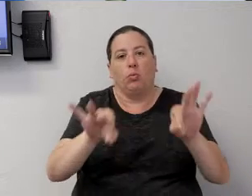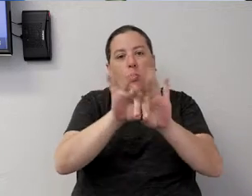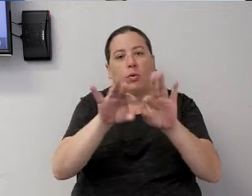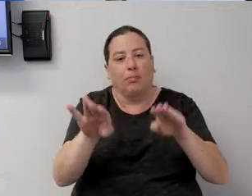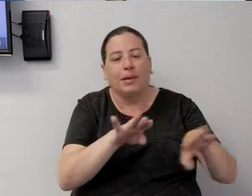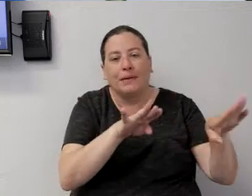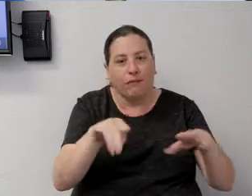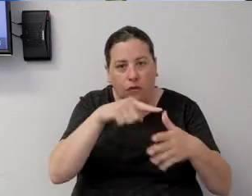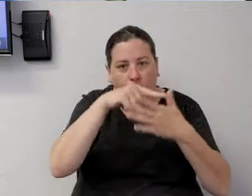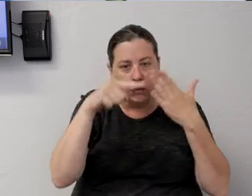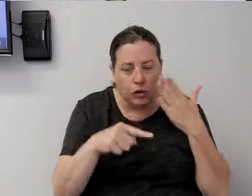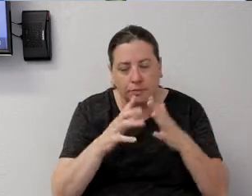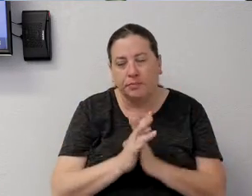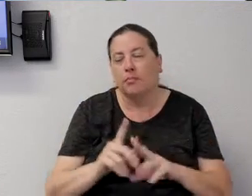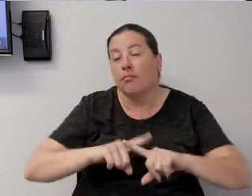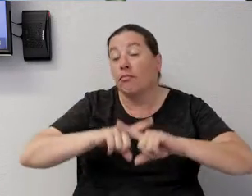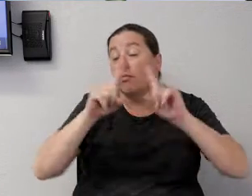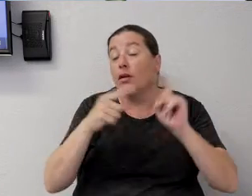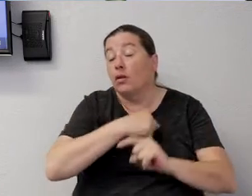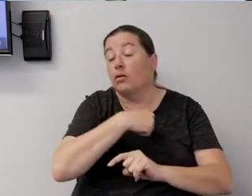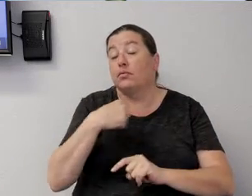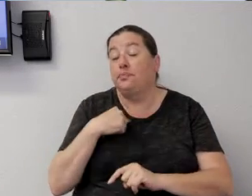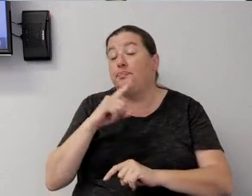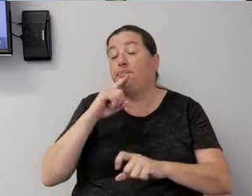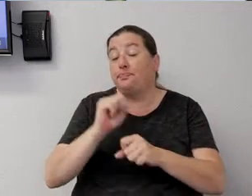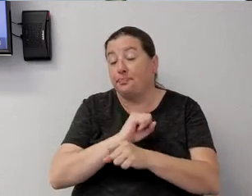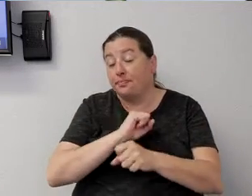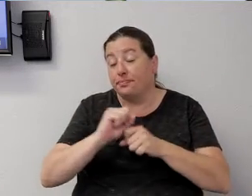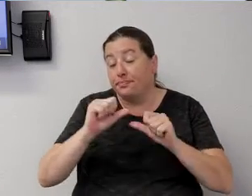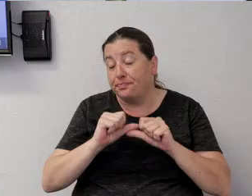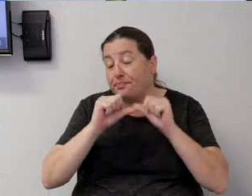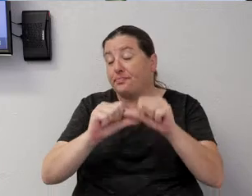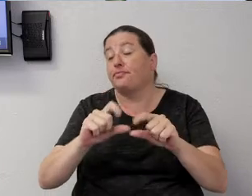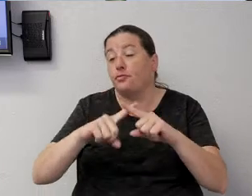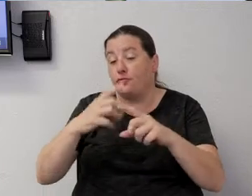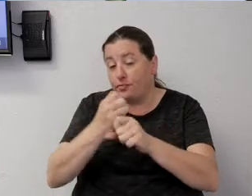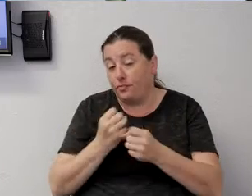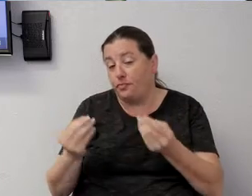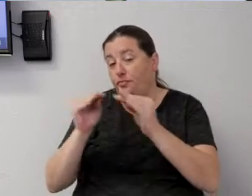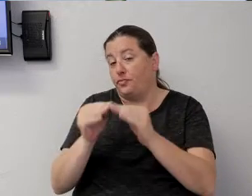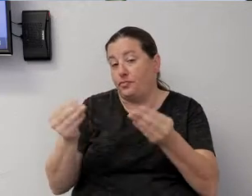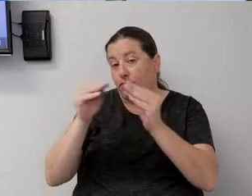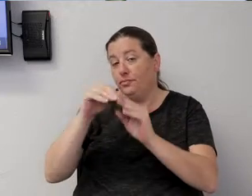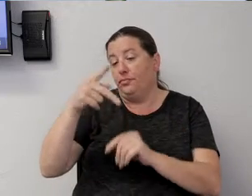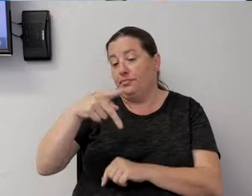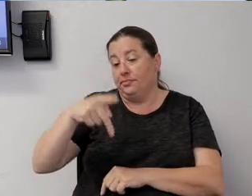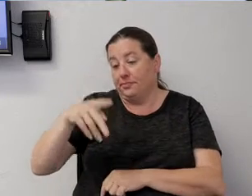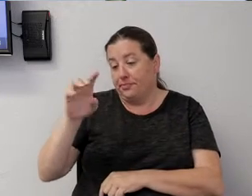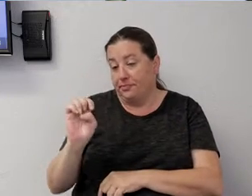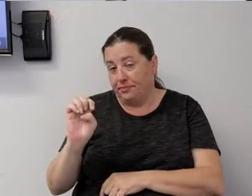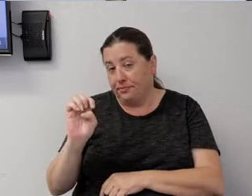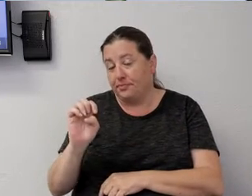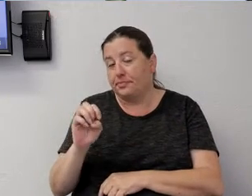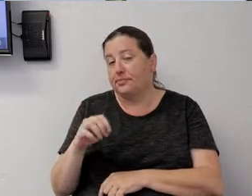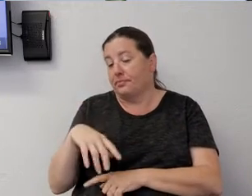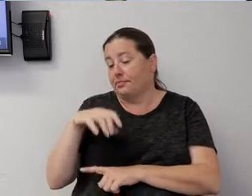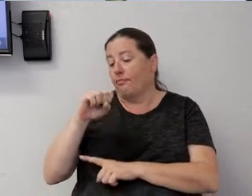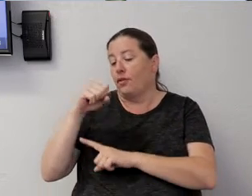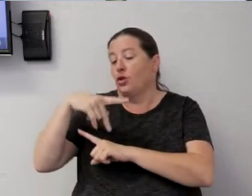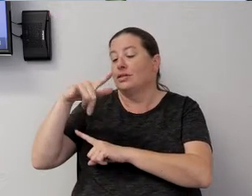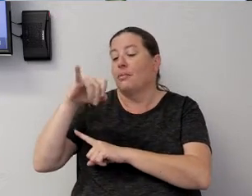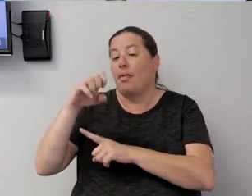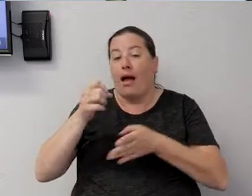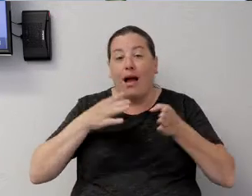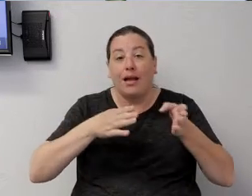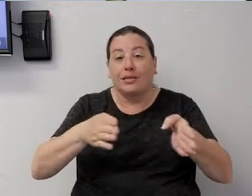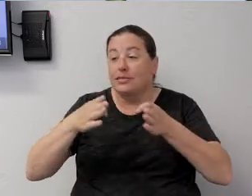behaviors. So, but we do continue to get more and more PPE. The supply channels have continued to open